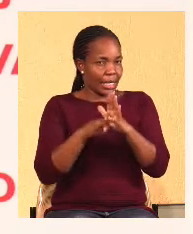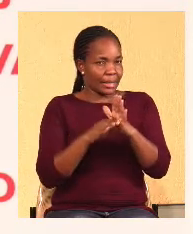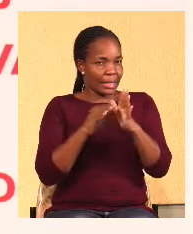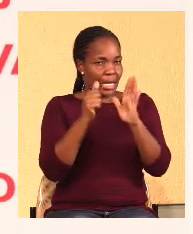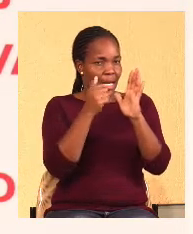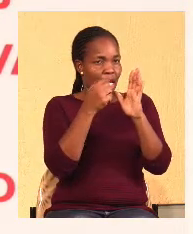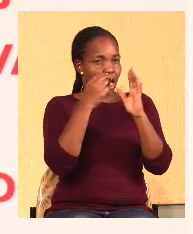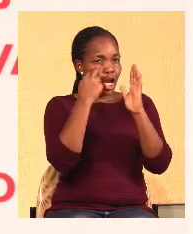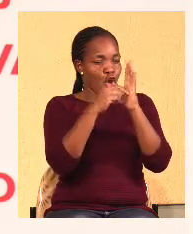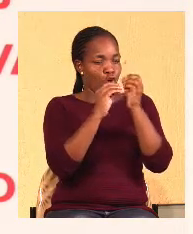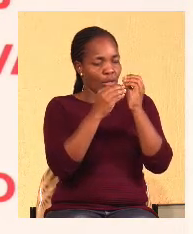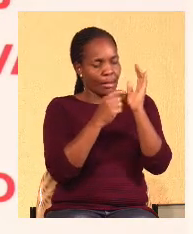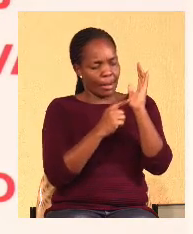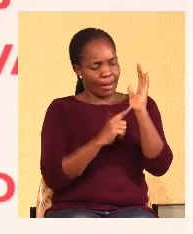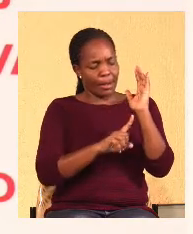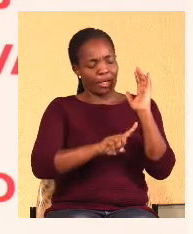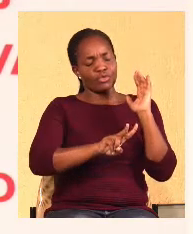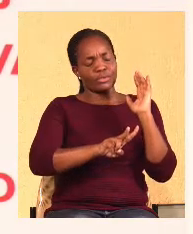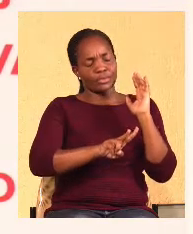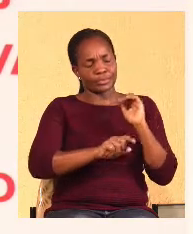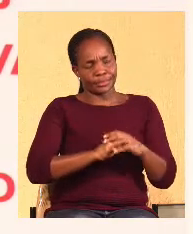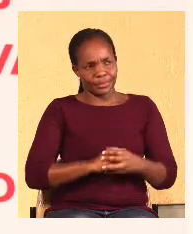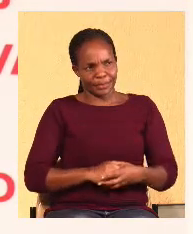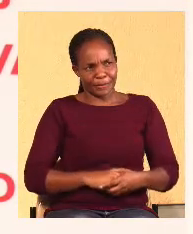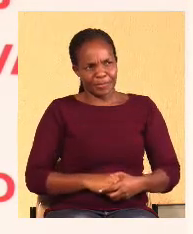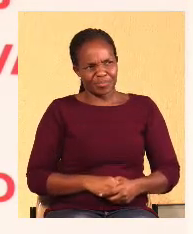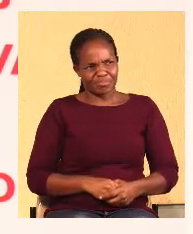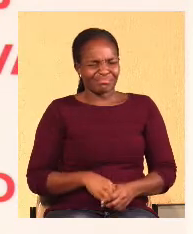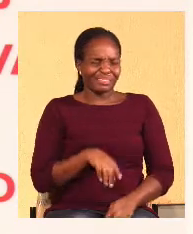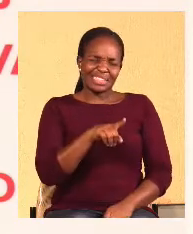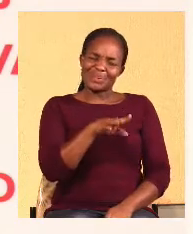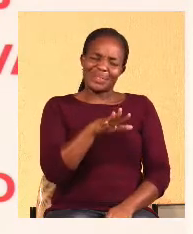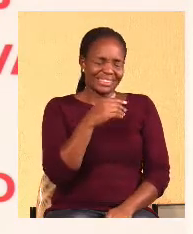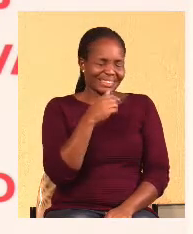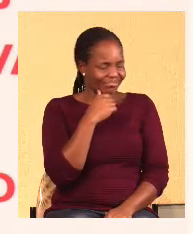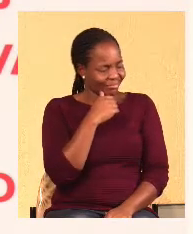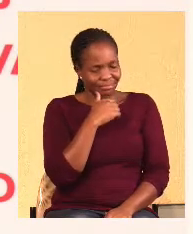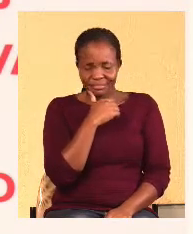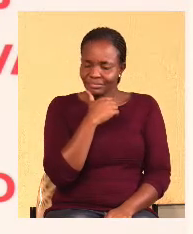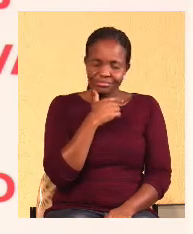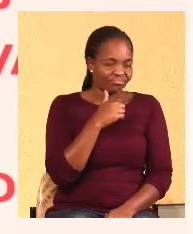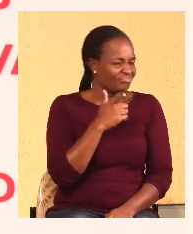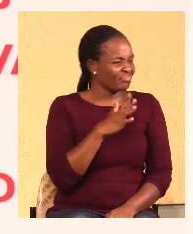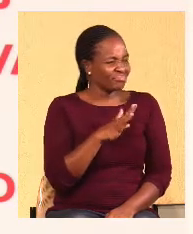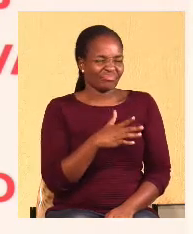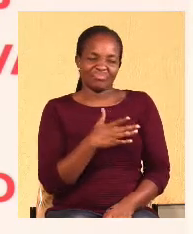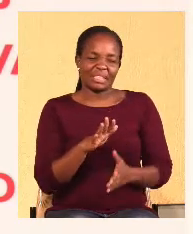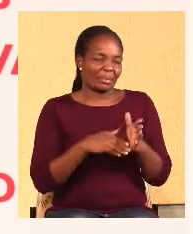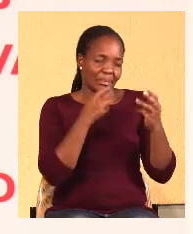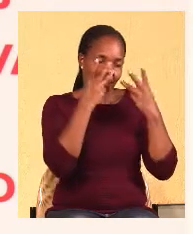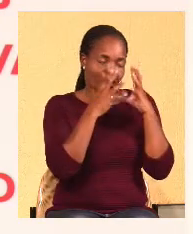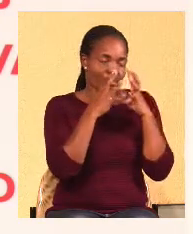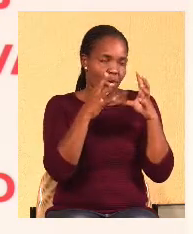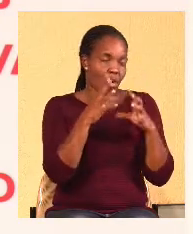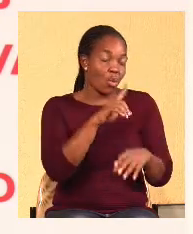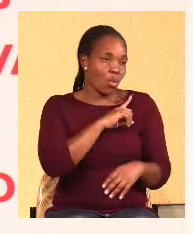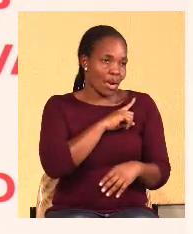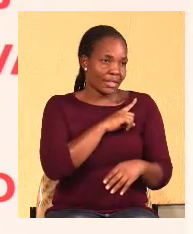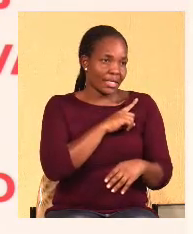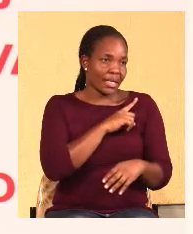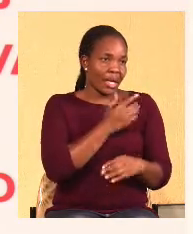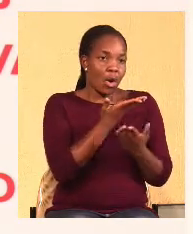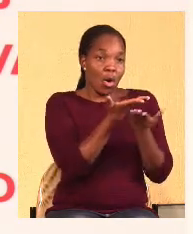12, I found this kind of worry. It says that all